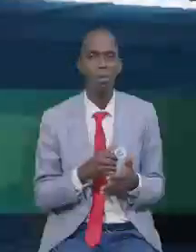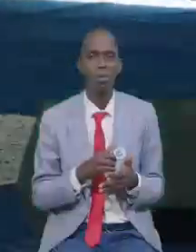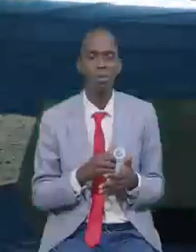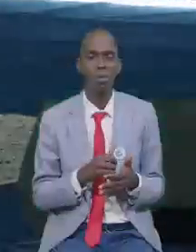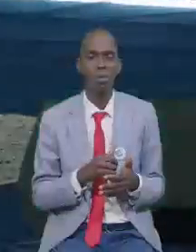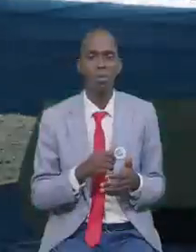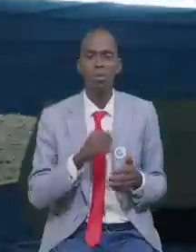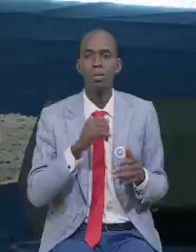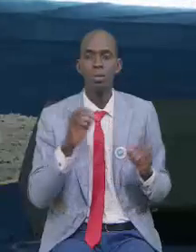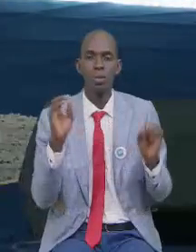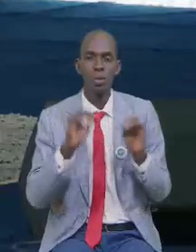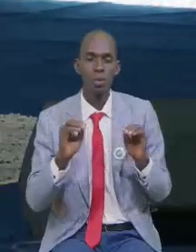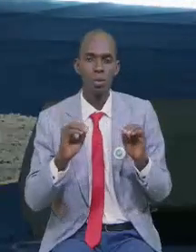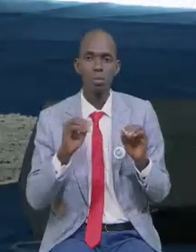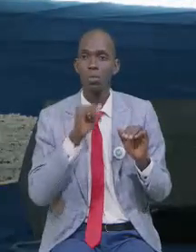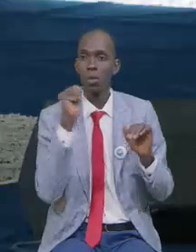Impossible is possible.